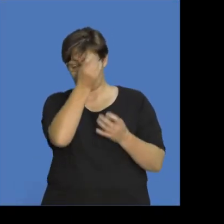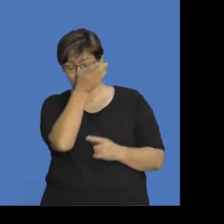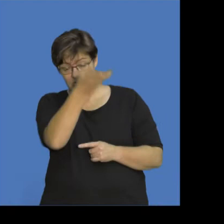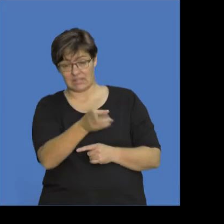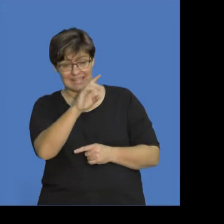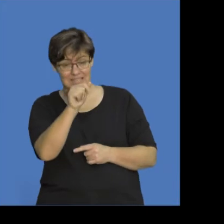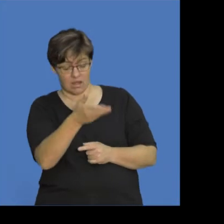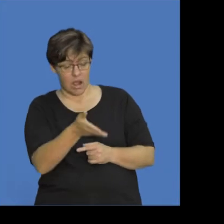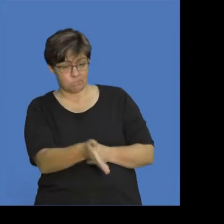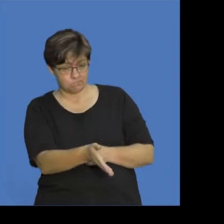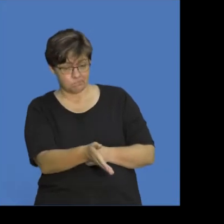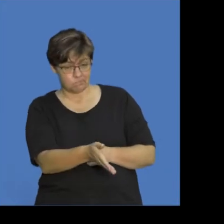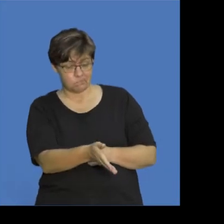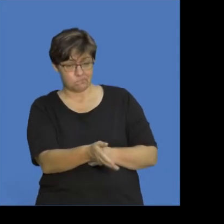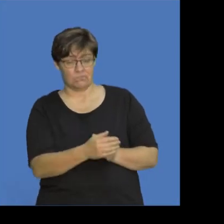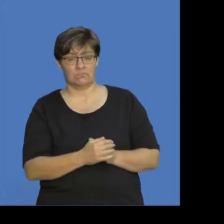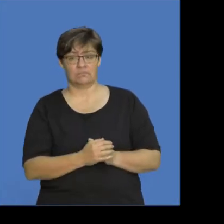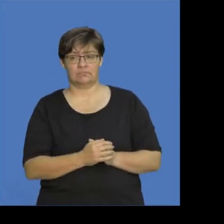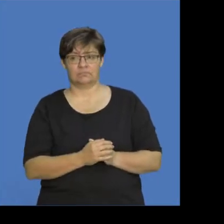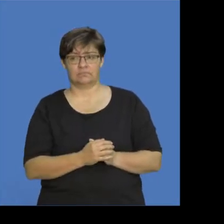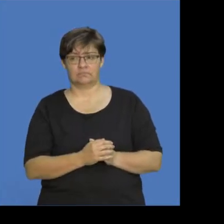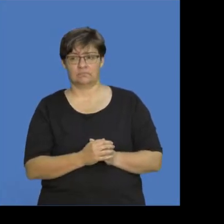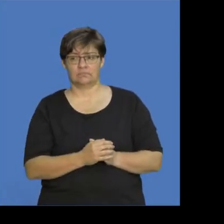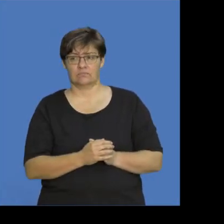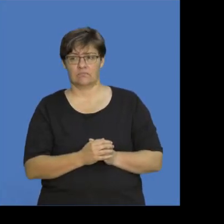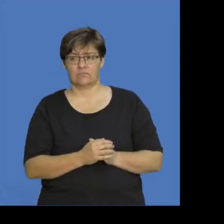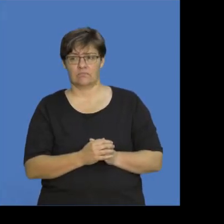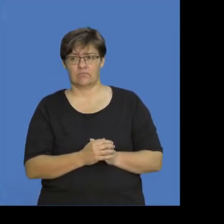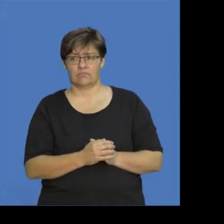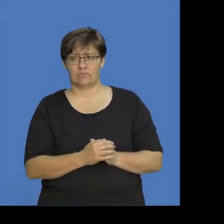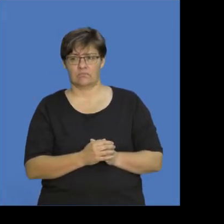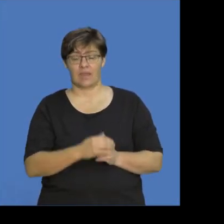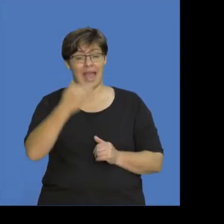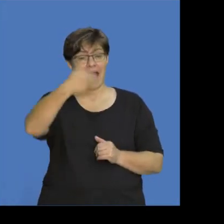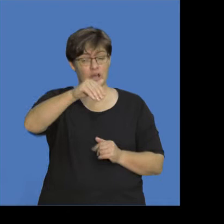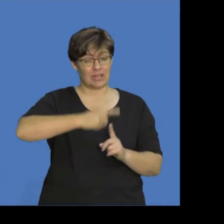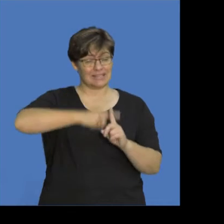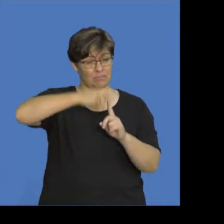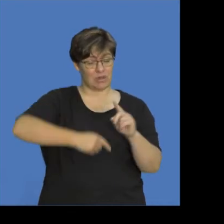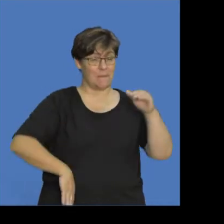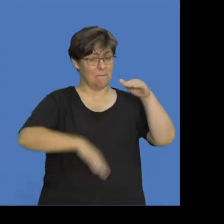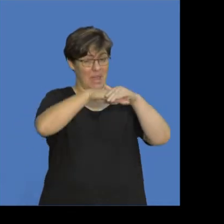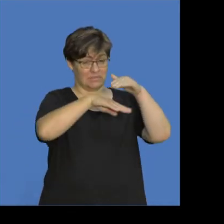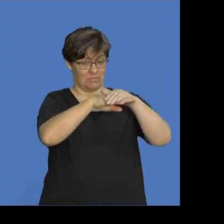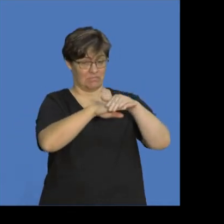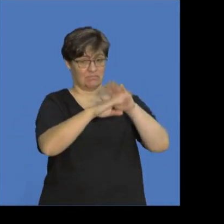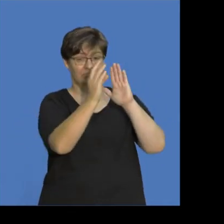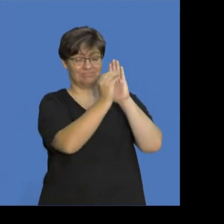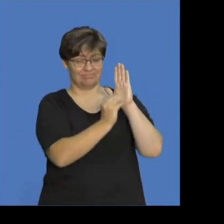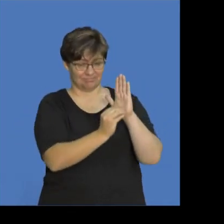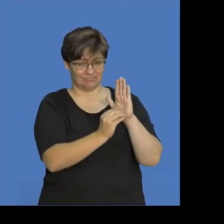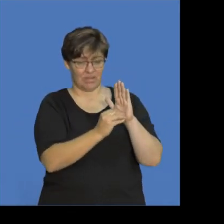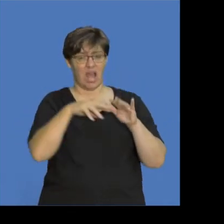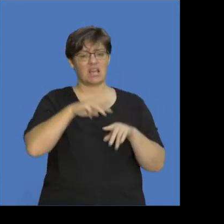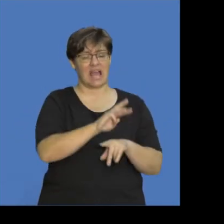So the data below shows the maximum outside temperature as